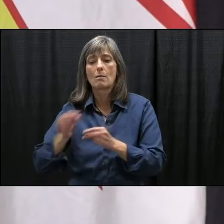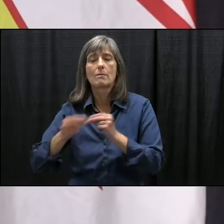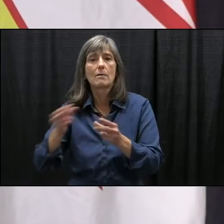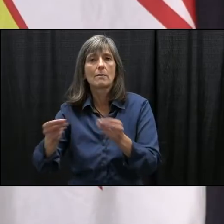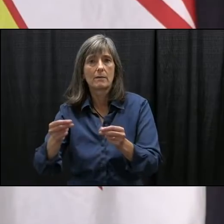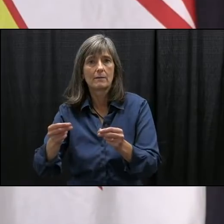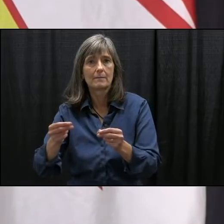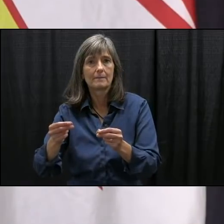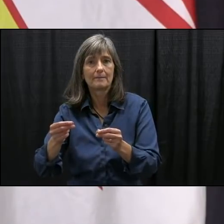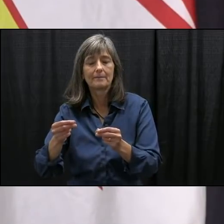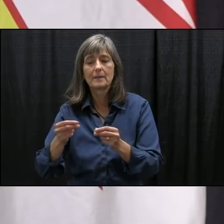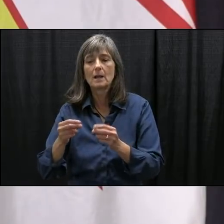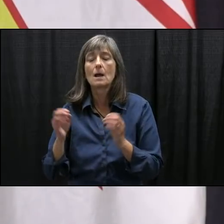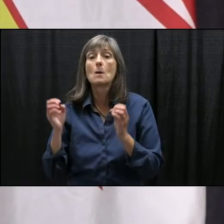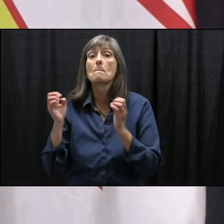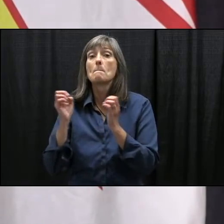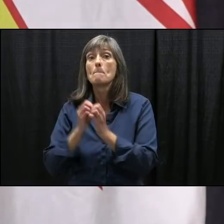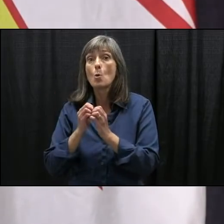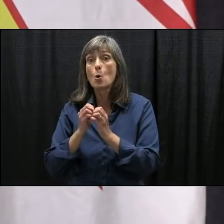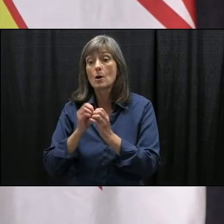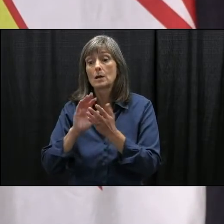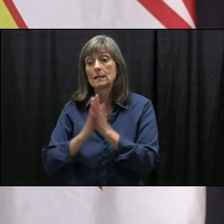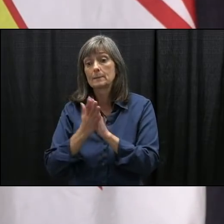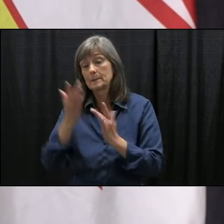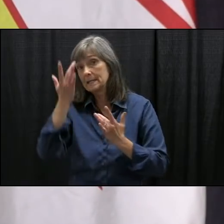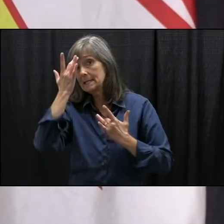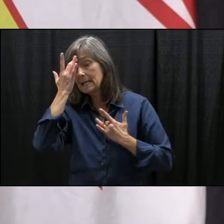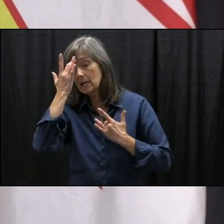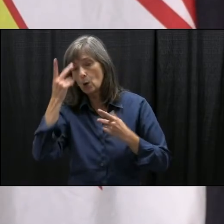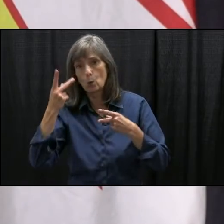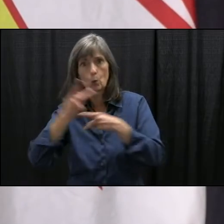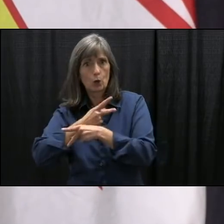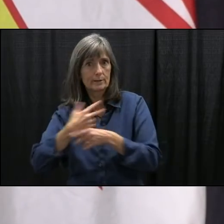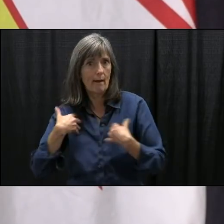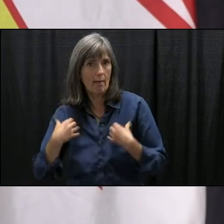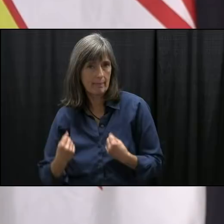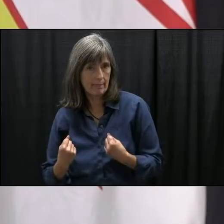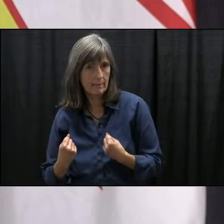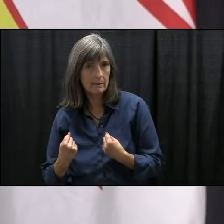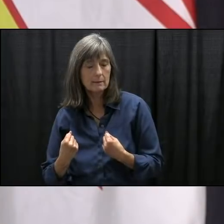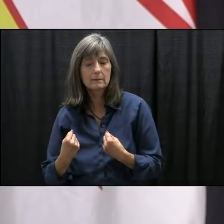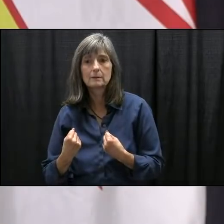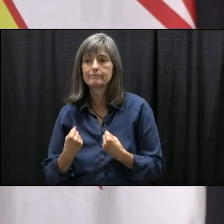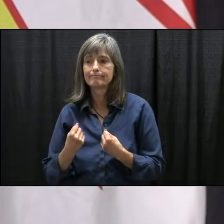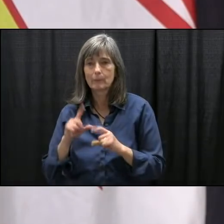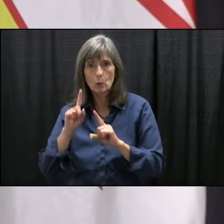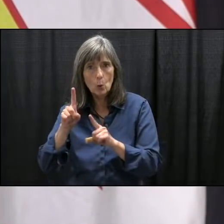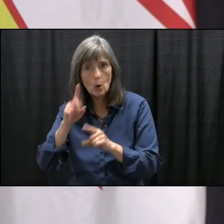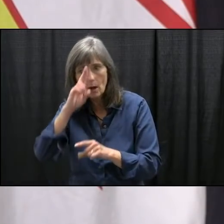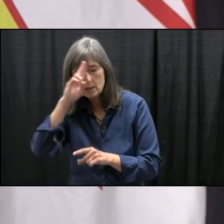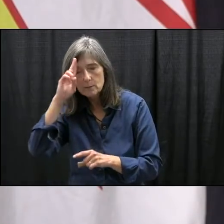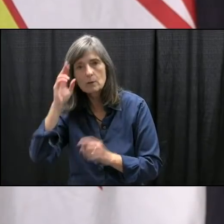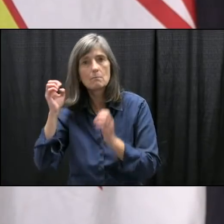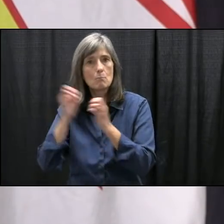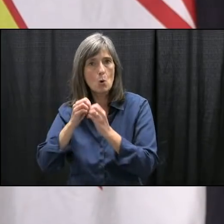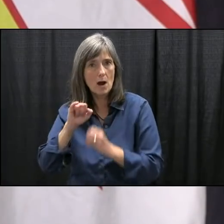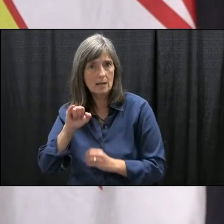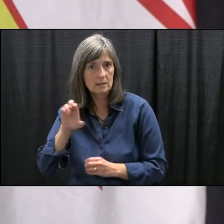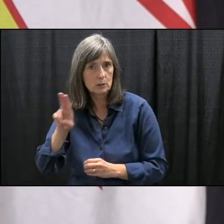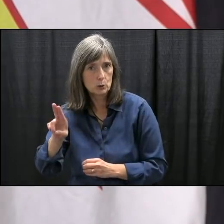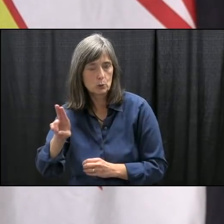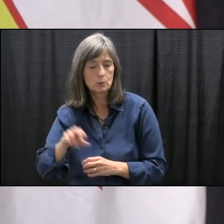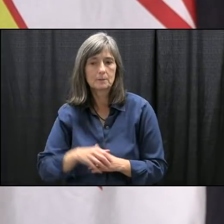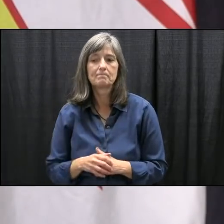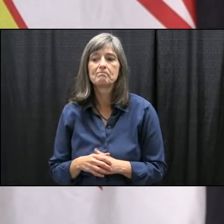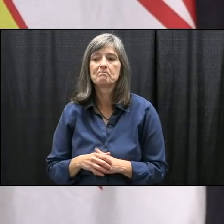consequences in terms of individuals that are infected coming in either to the hospital or to ICU. So I wouldn't say